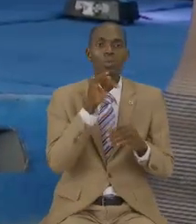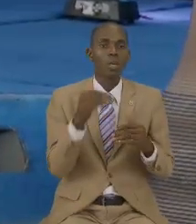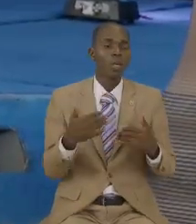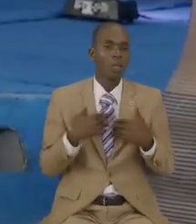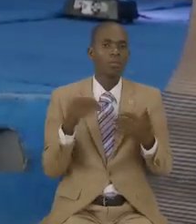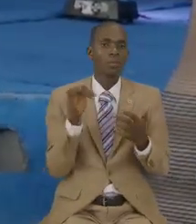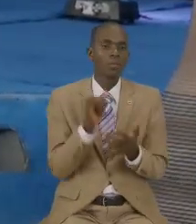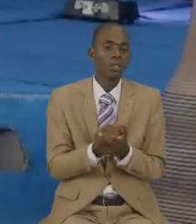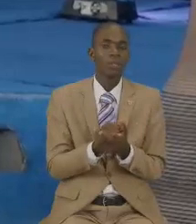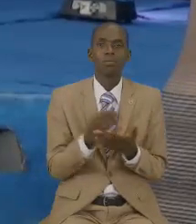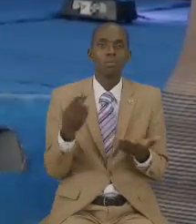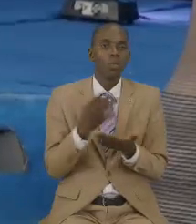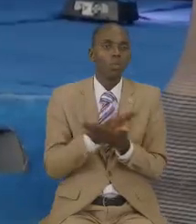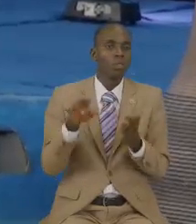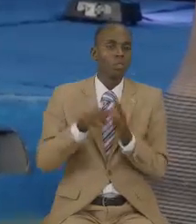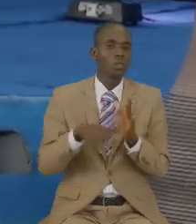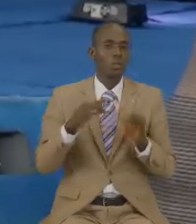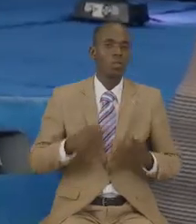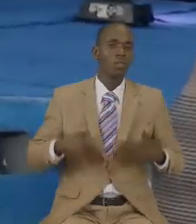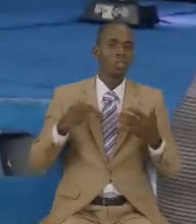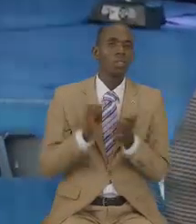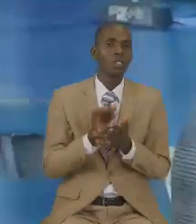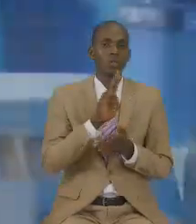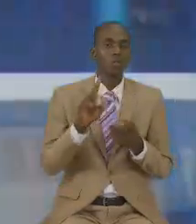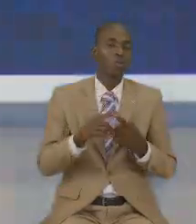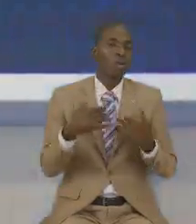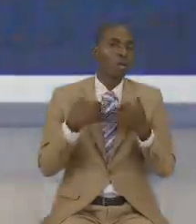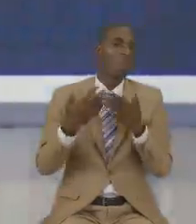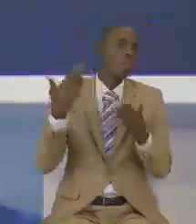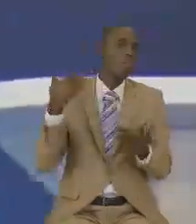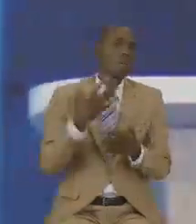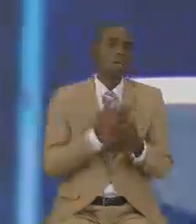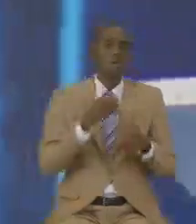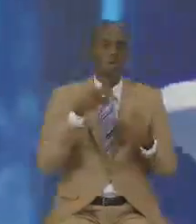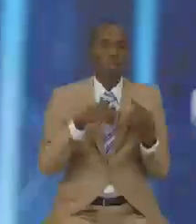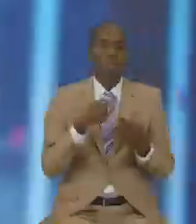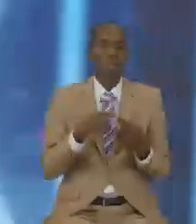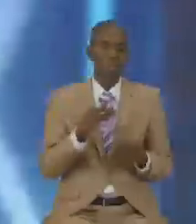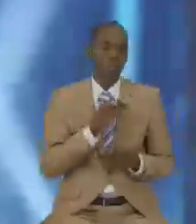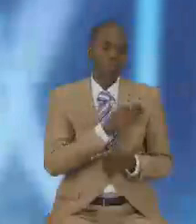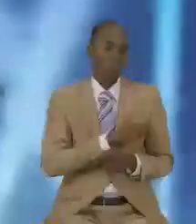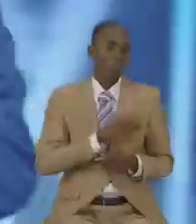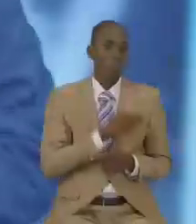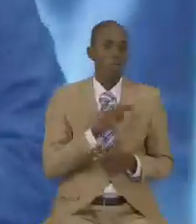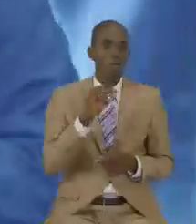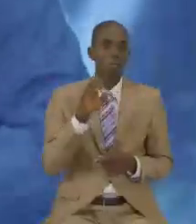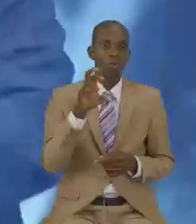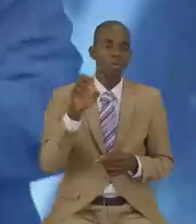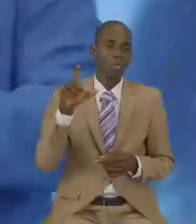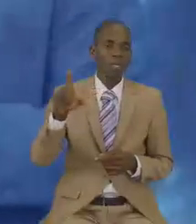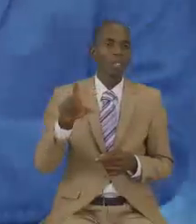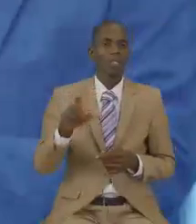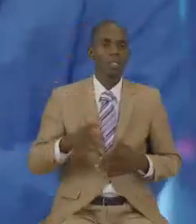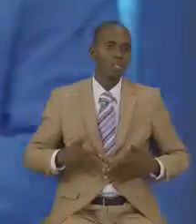sacredness of life like they used to have. And thinking about moral aptitude and the moral